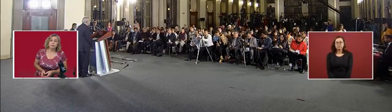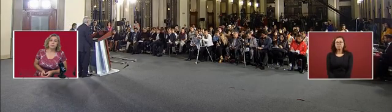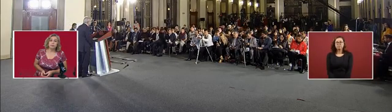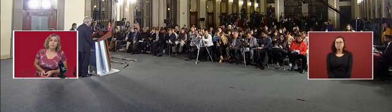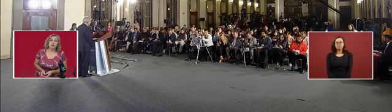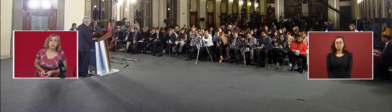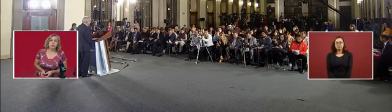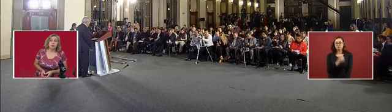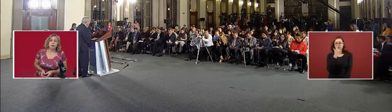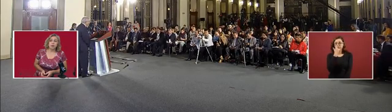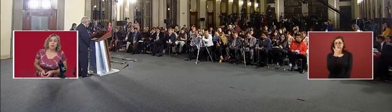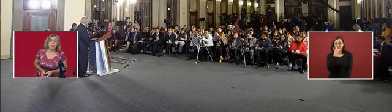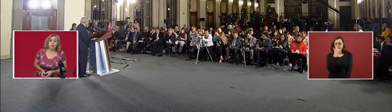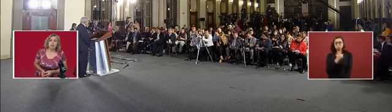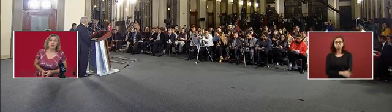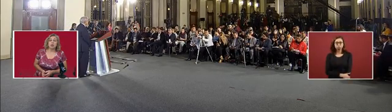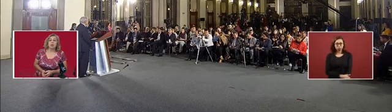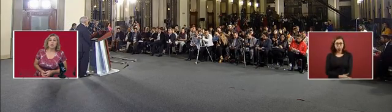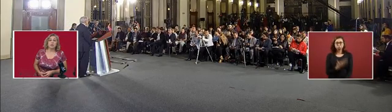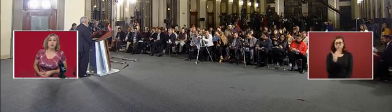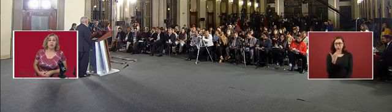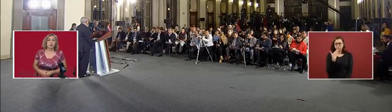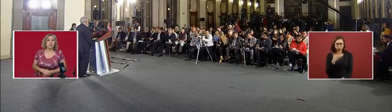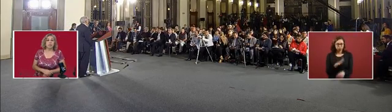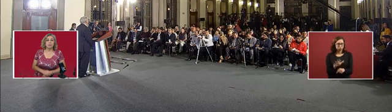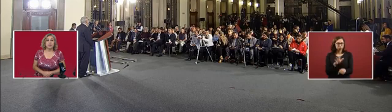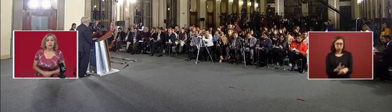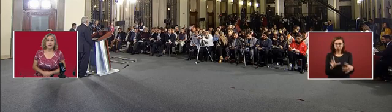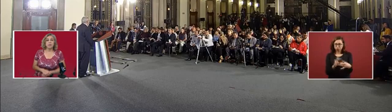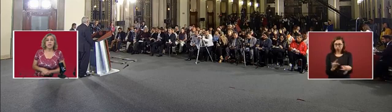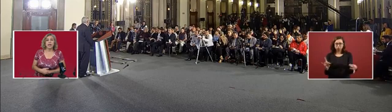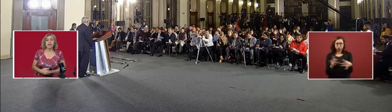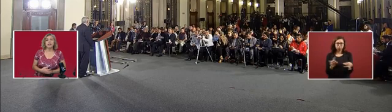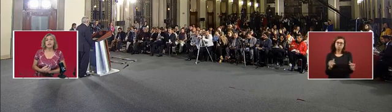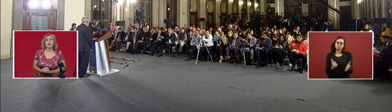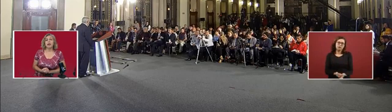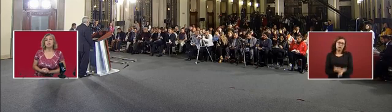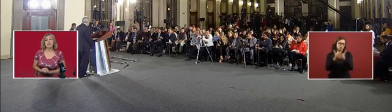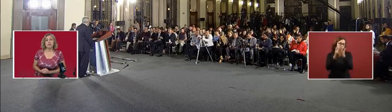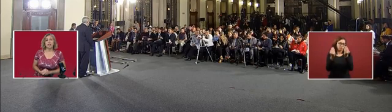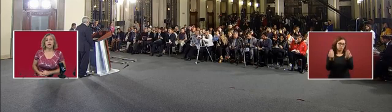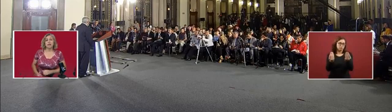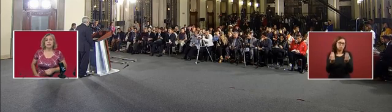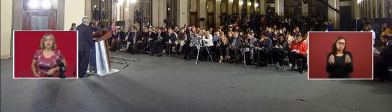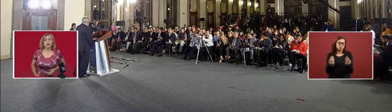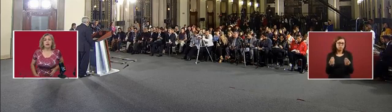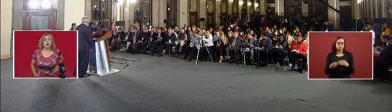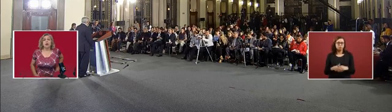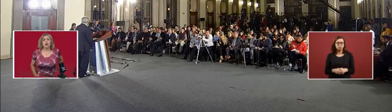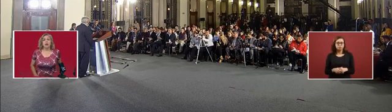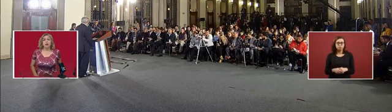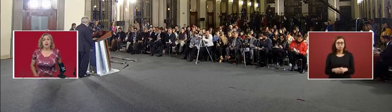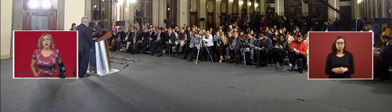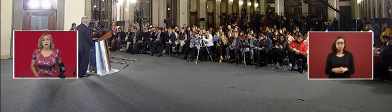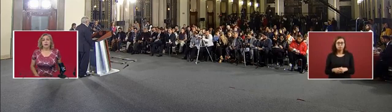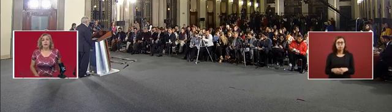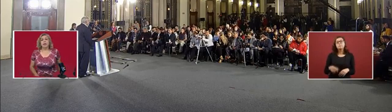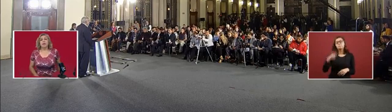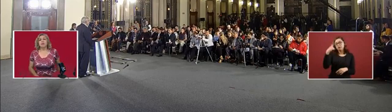aspirin, because it can increase the risk of worsening